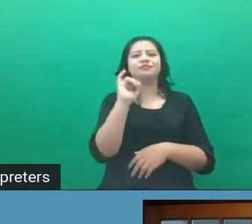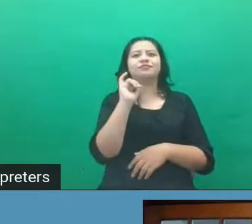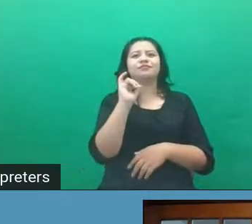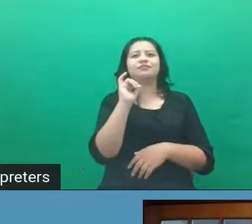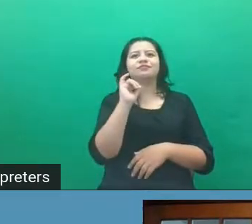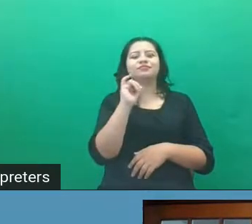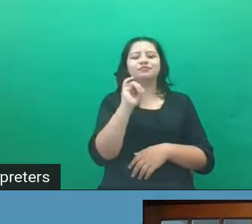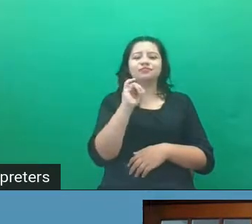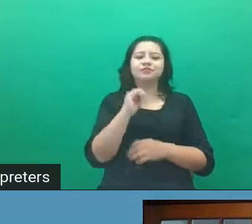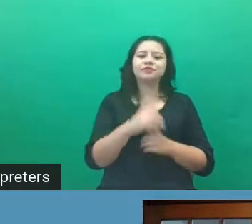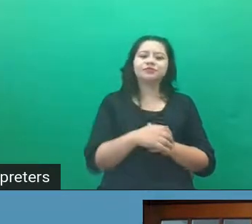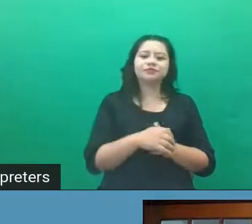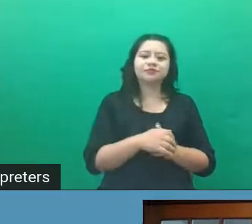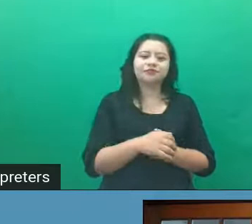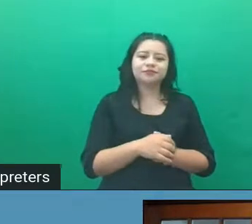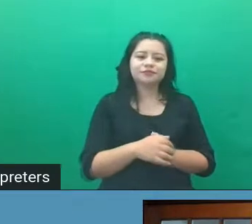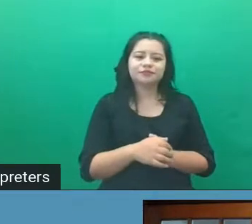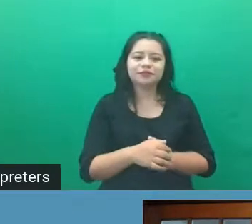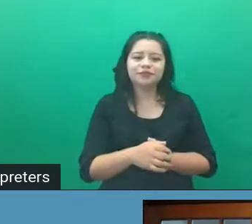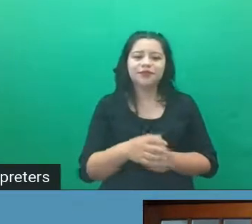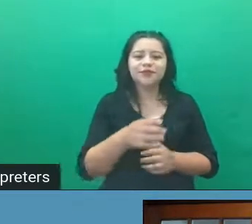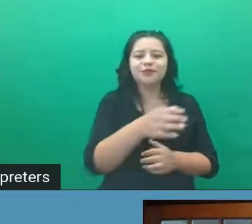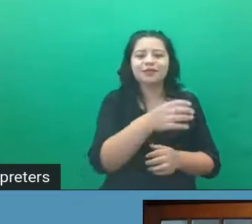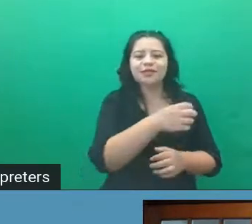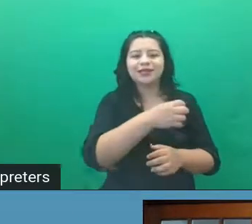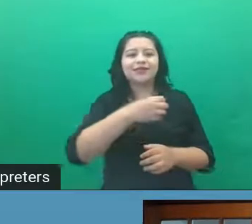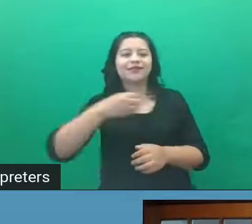the before times, the pulling the microphone away.